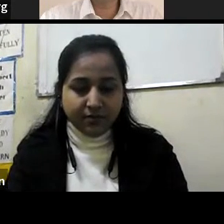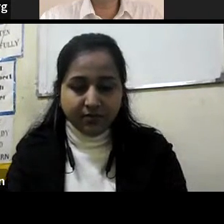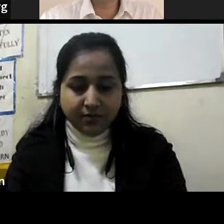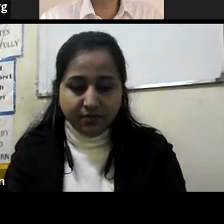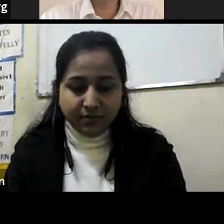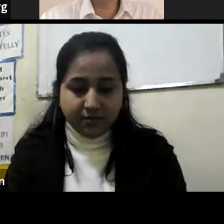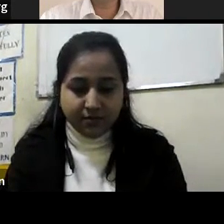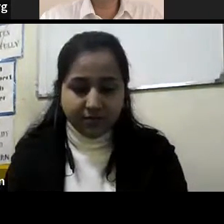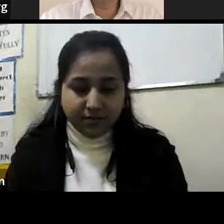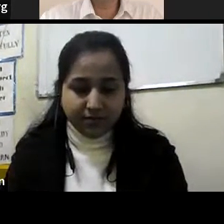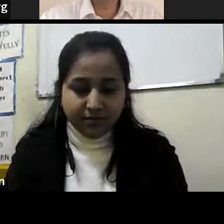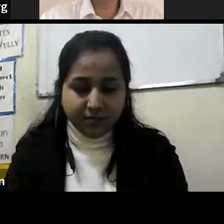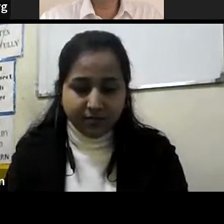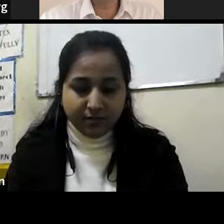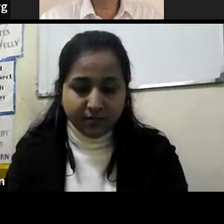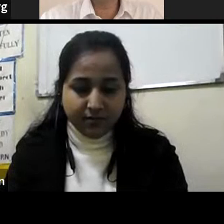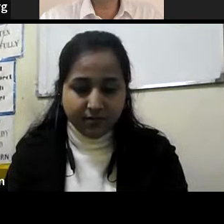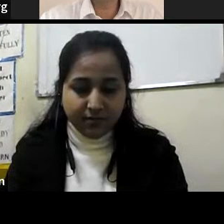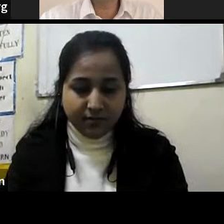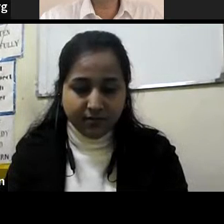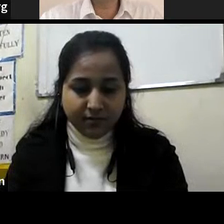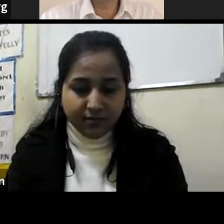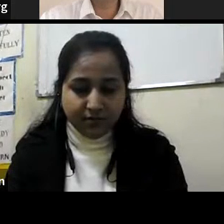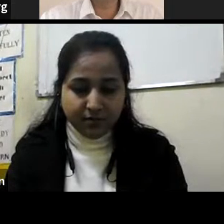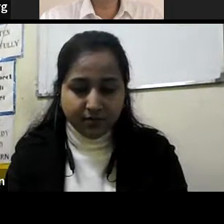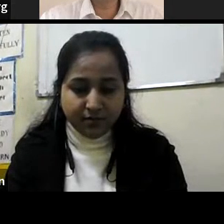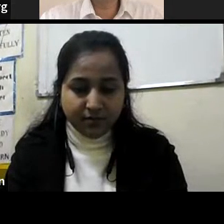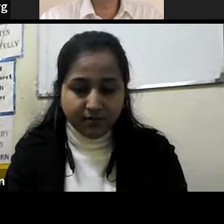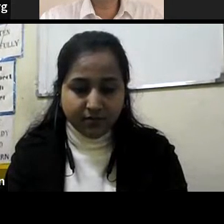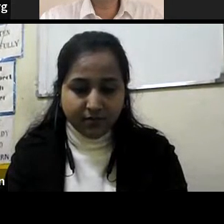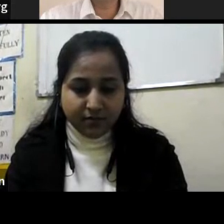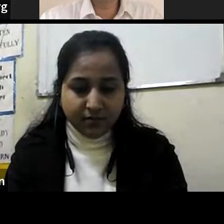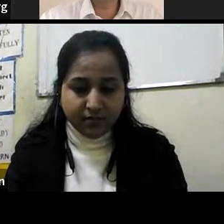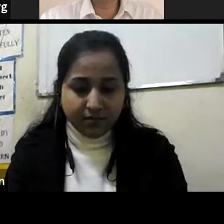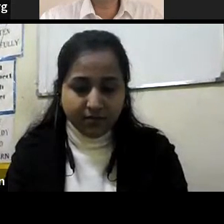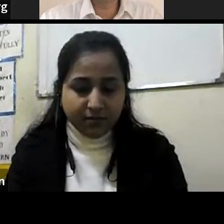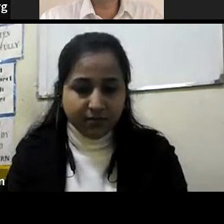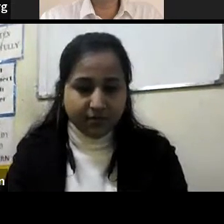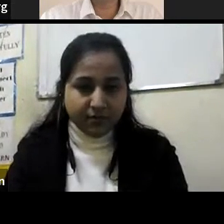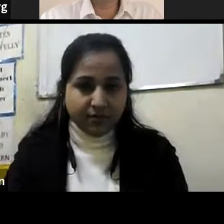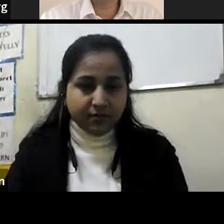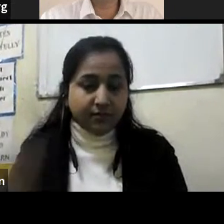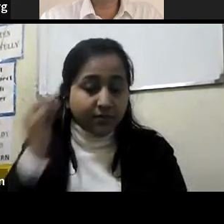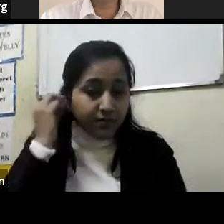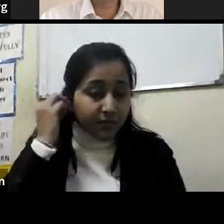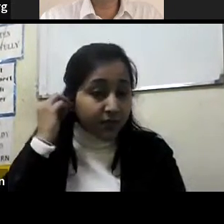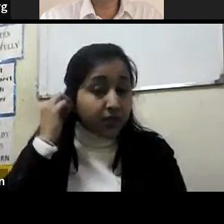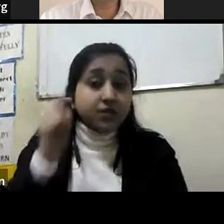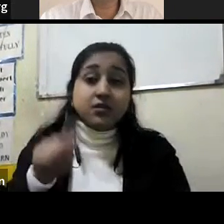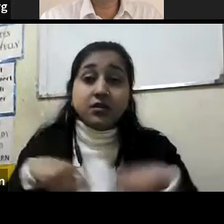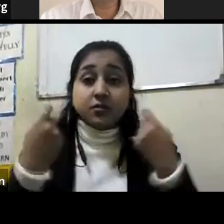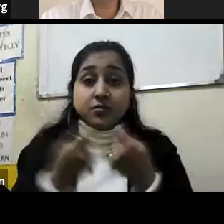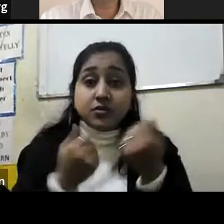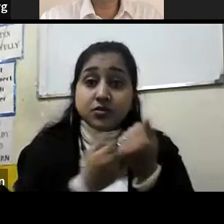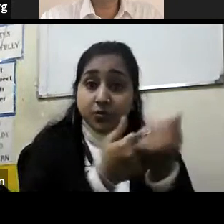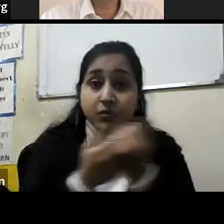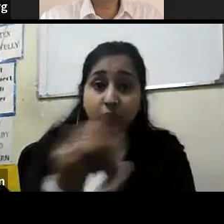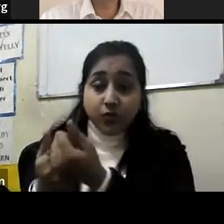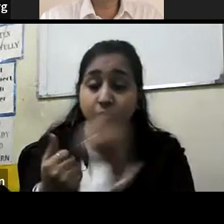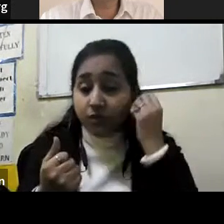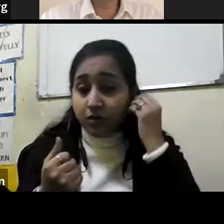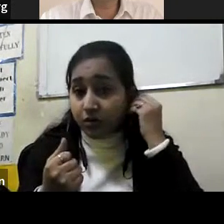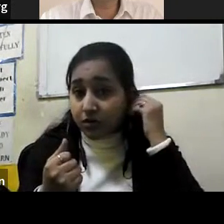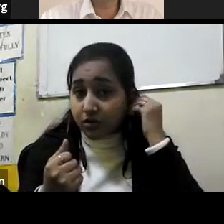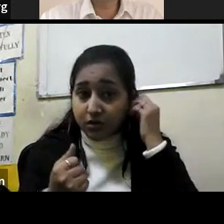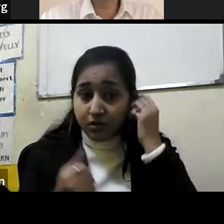that part about skilling for becoming entrepreneurs, supporting them. And I'm doing a bit of